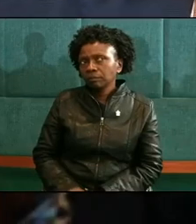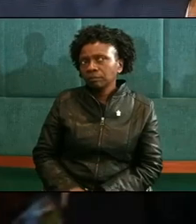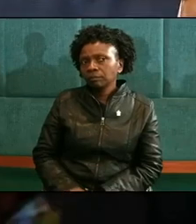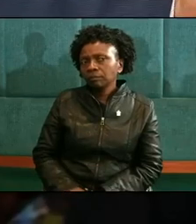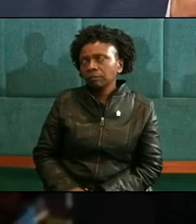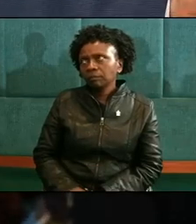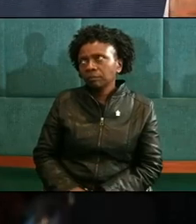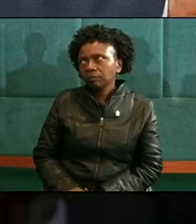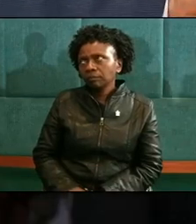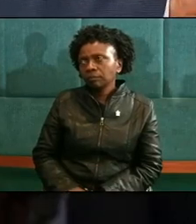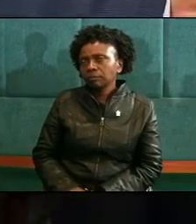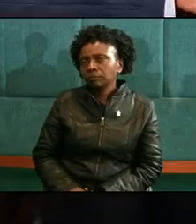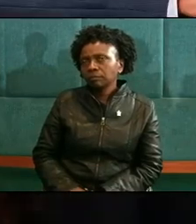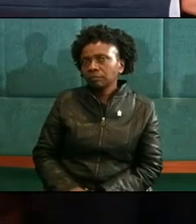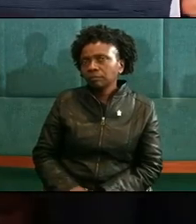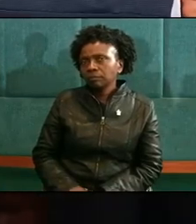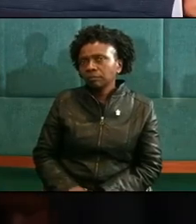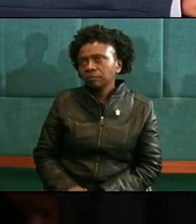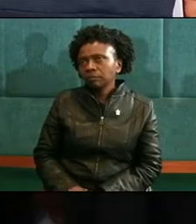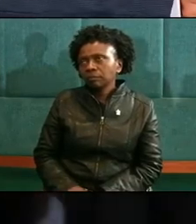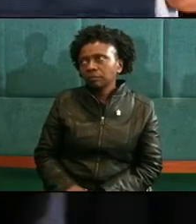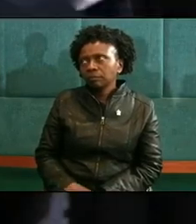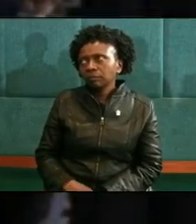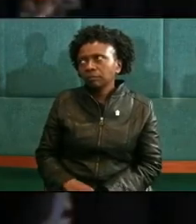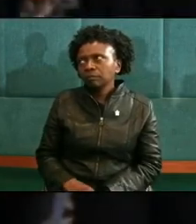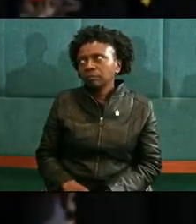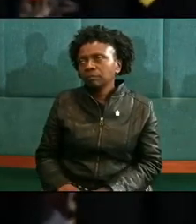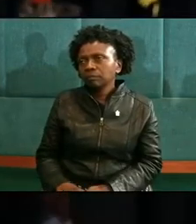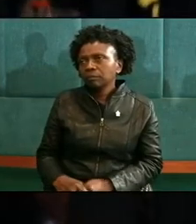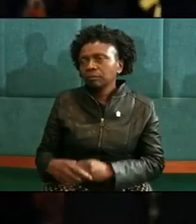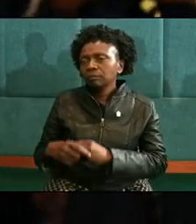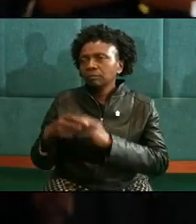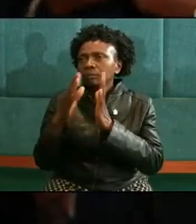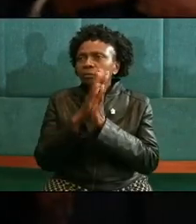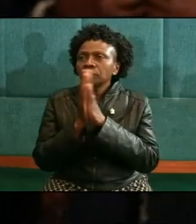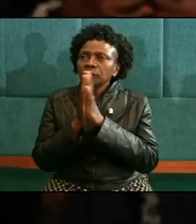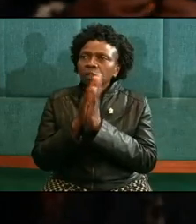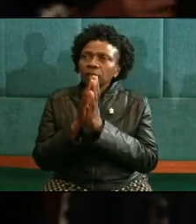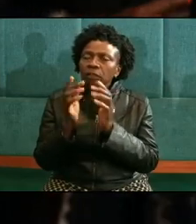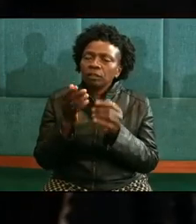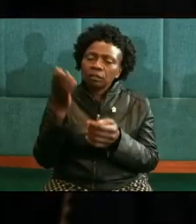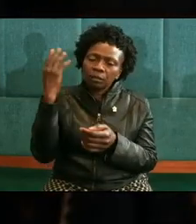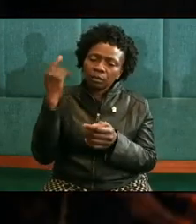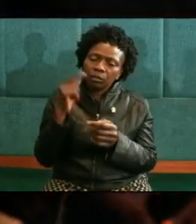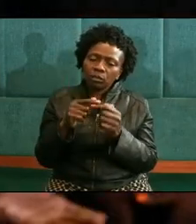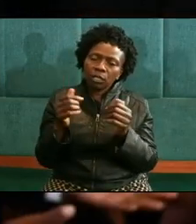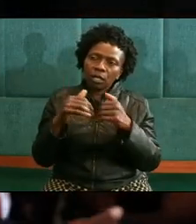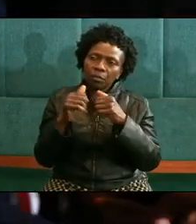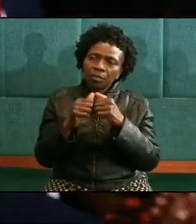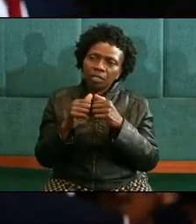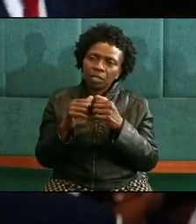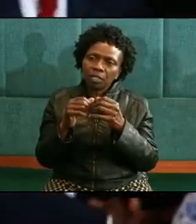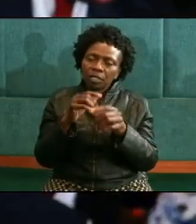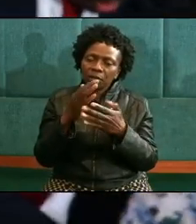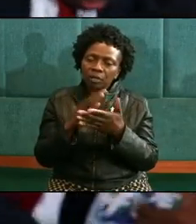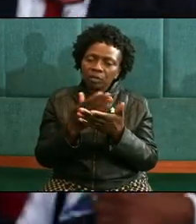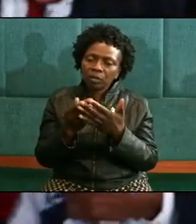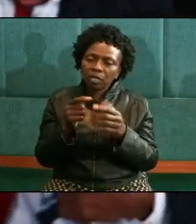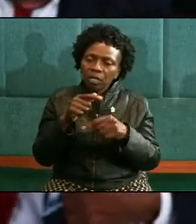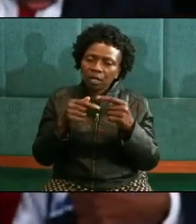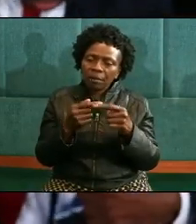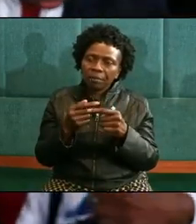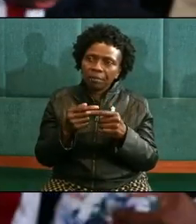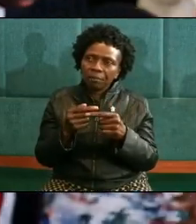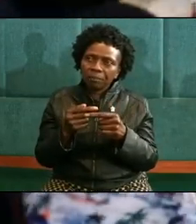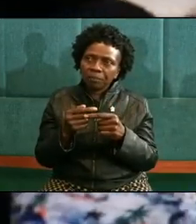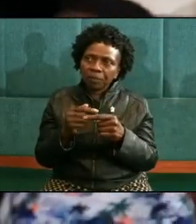I was in another campaign. Somebody asked me when I made the call for children. Somebody asked me, said, Pastor, how old should they